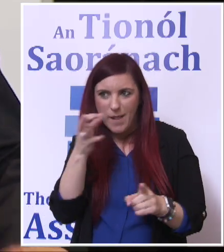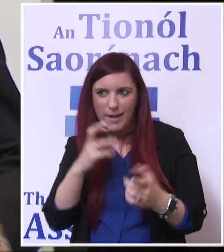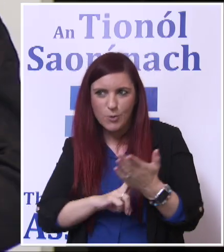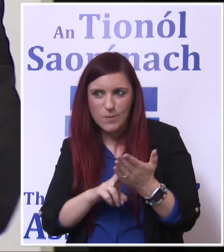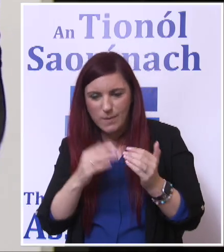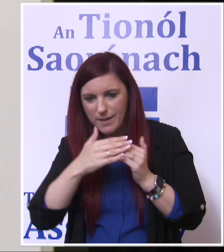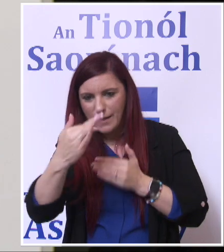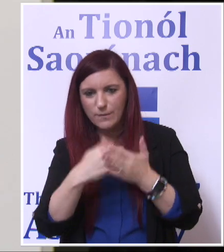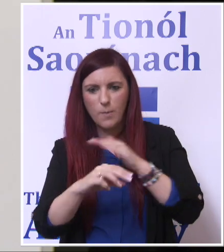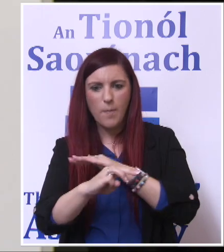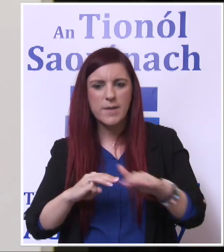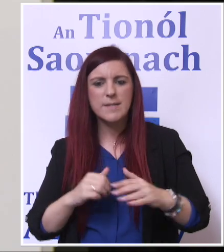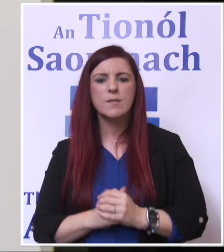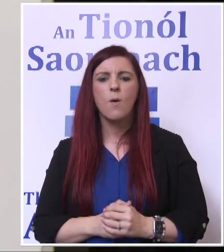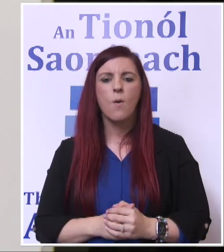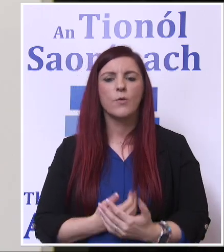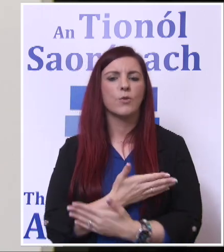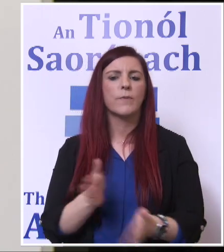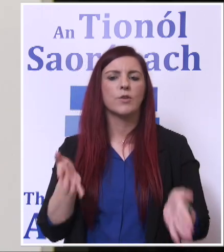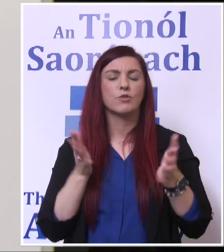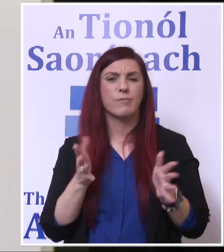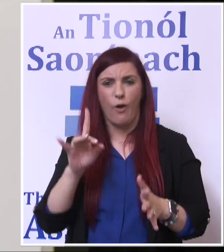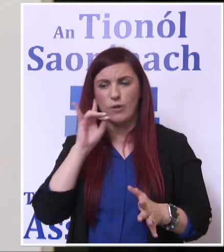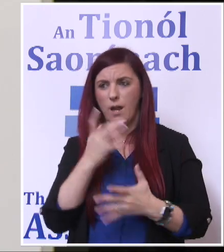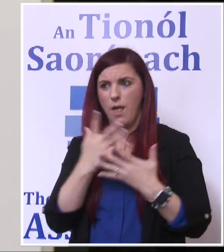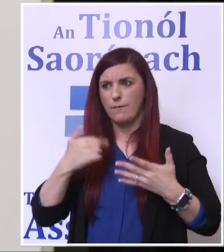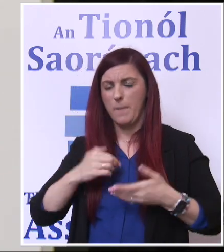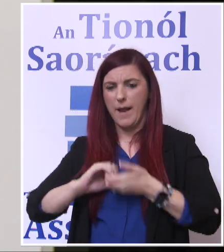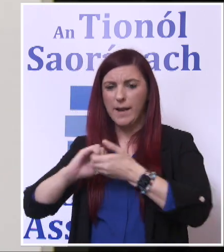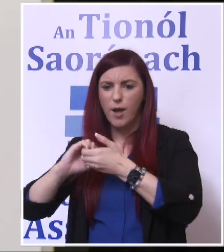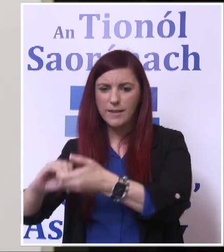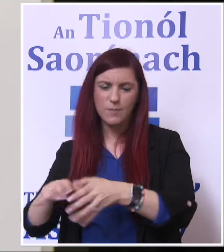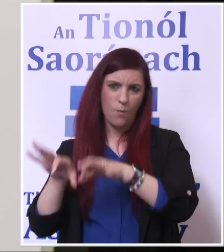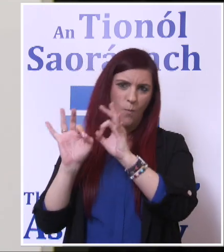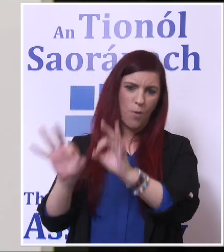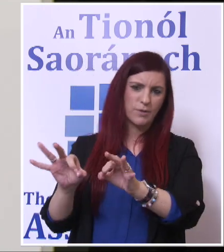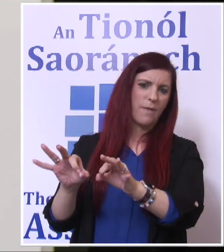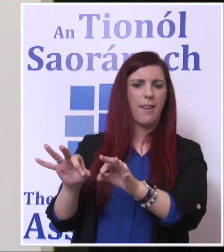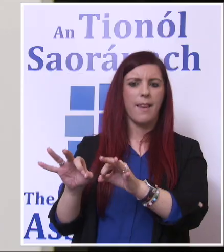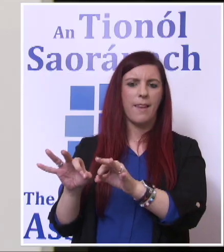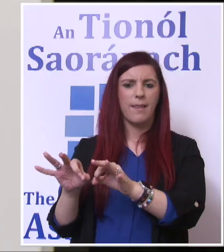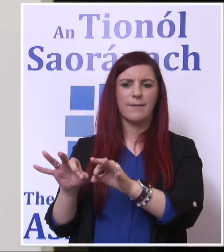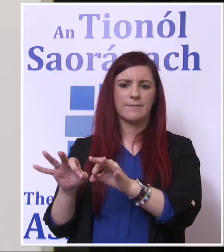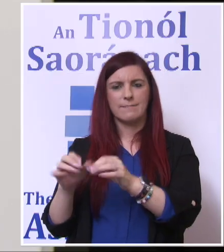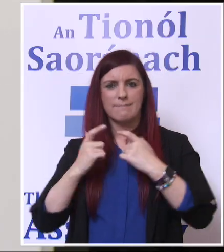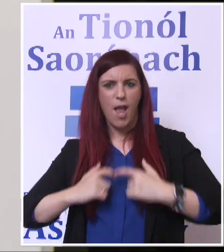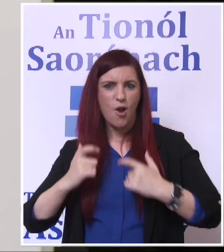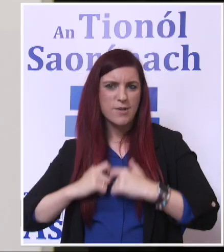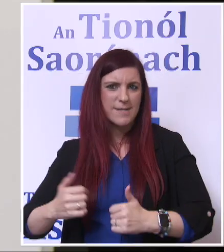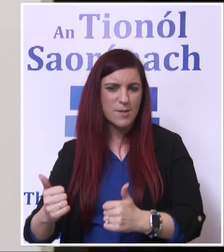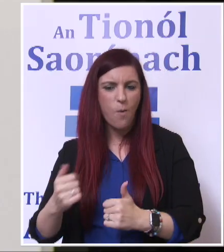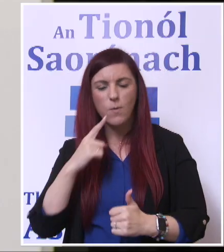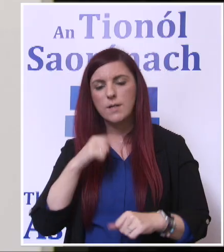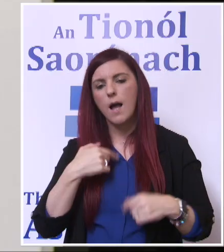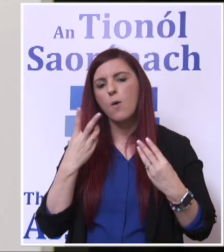next couple of months. You've heard a lot from my colleagues, from my wonderful, esteemed magnificence of mayors. So what